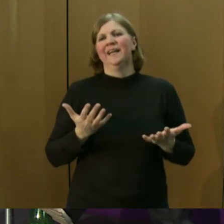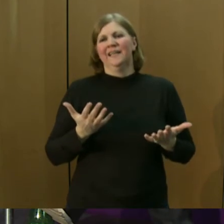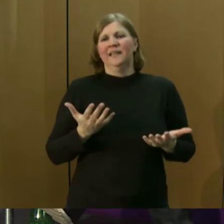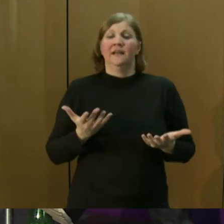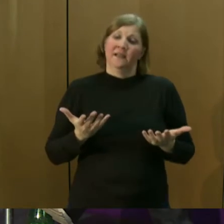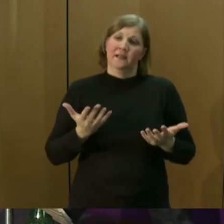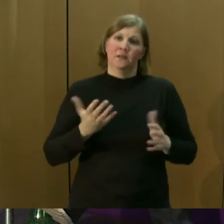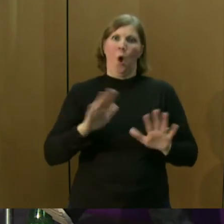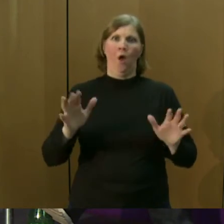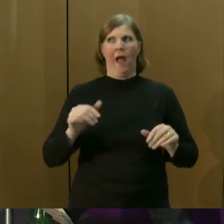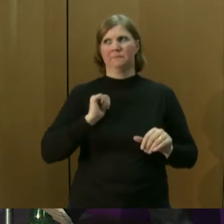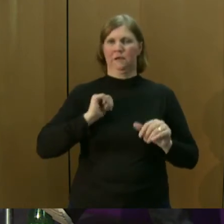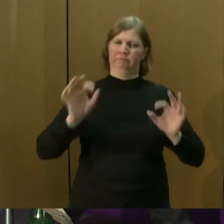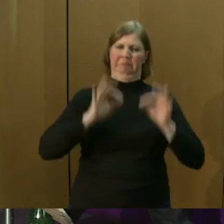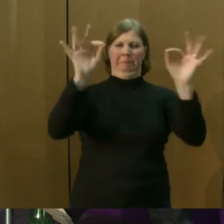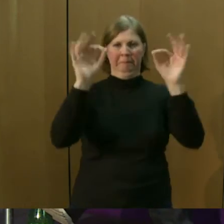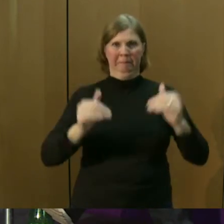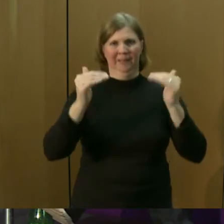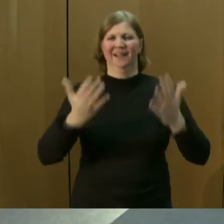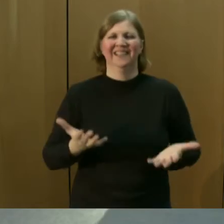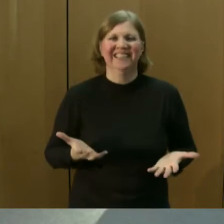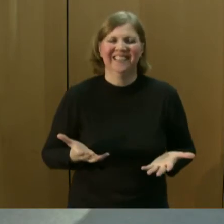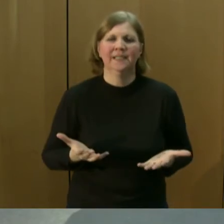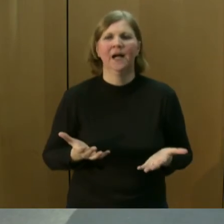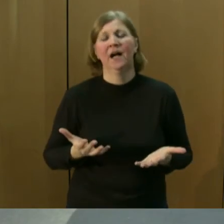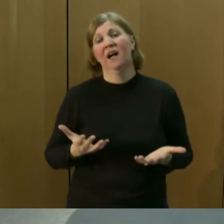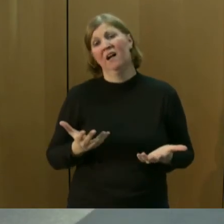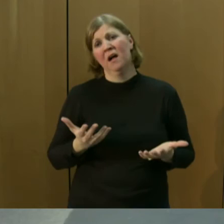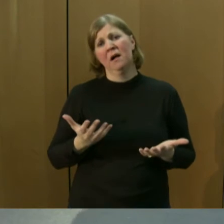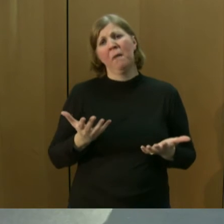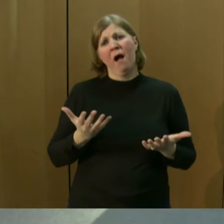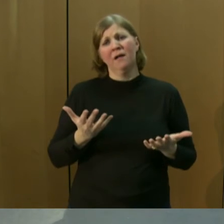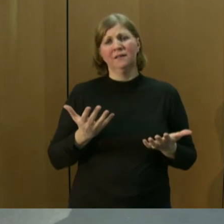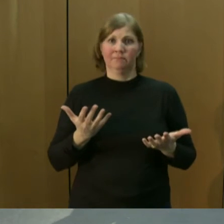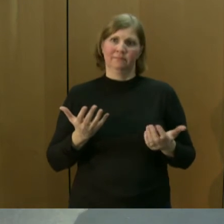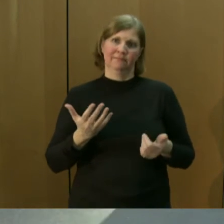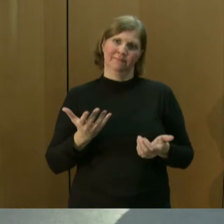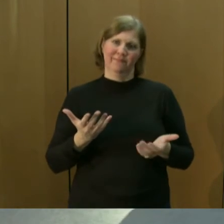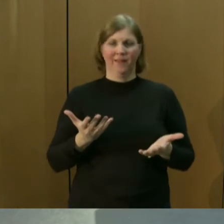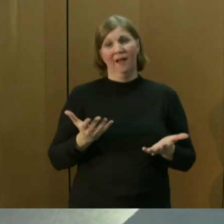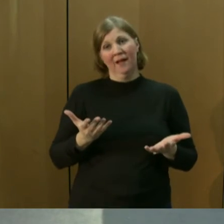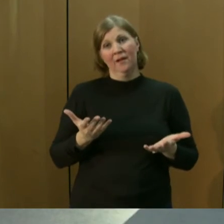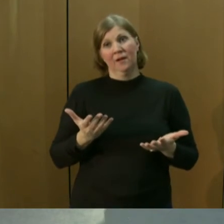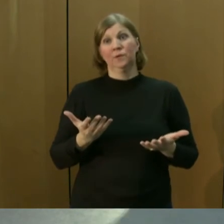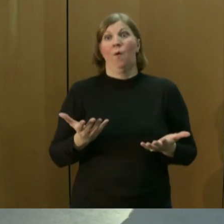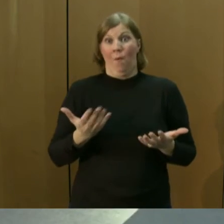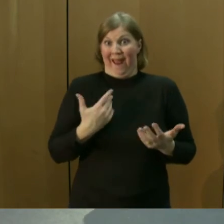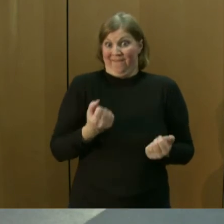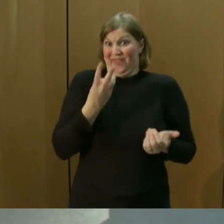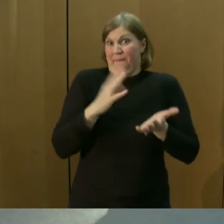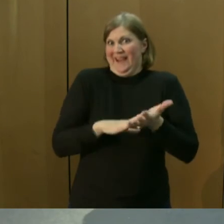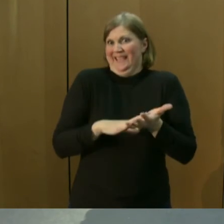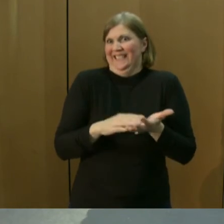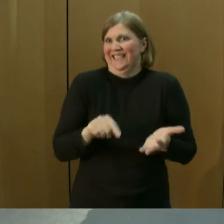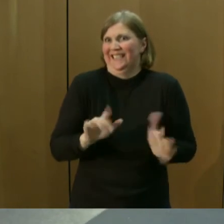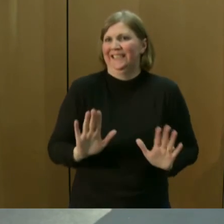but it's generally a really nice environment. Okay, I promised I would finish on time. We have 3 minutes, and I want one final piece of great